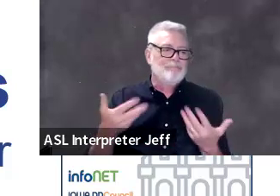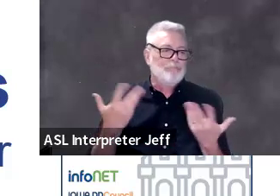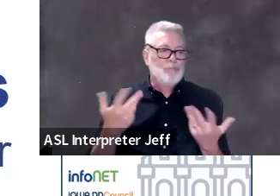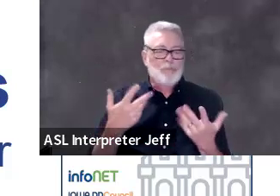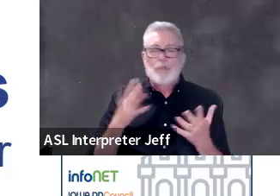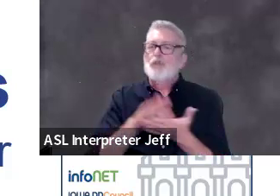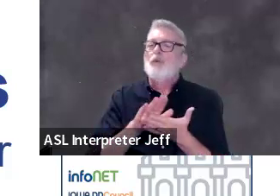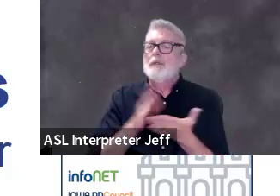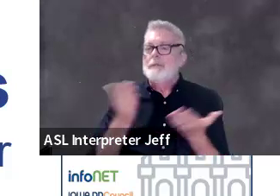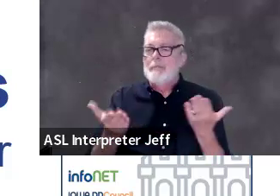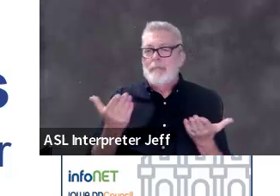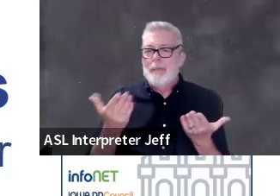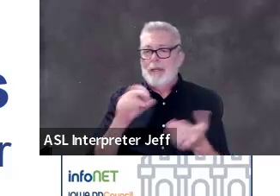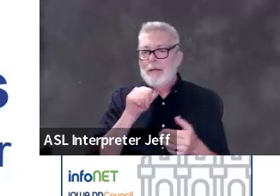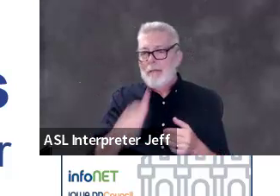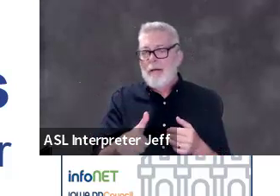schools might not